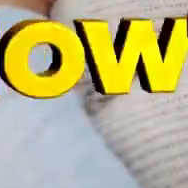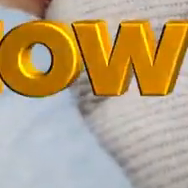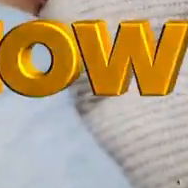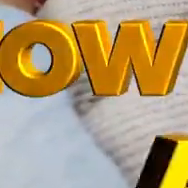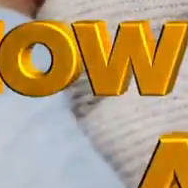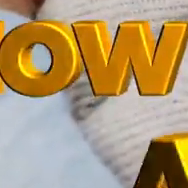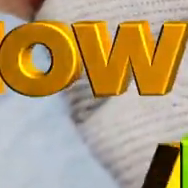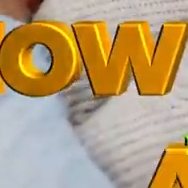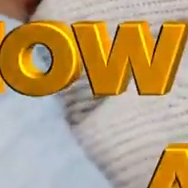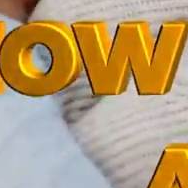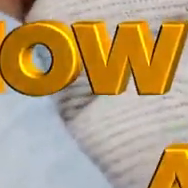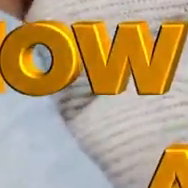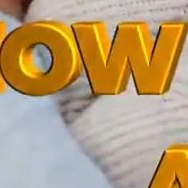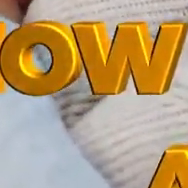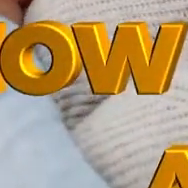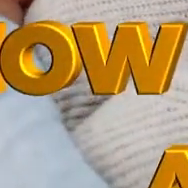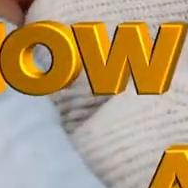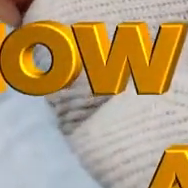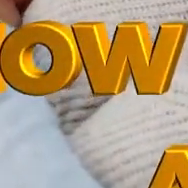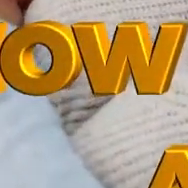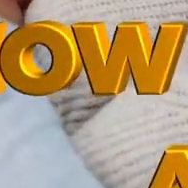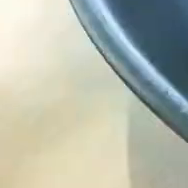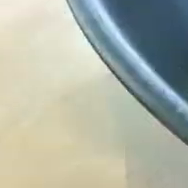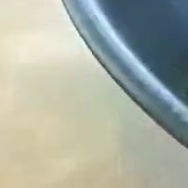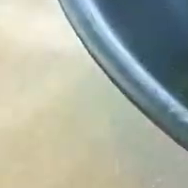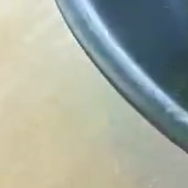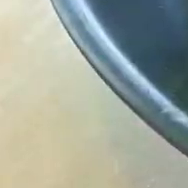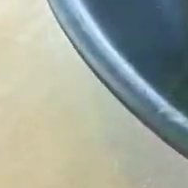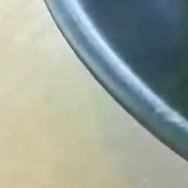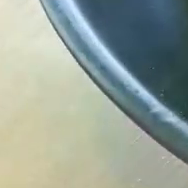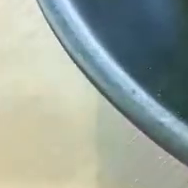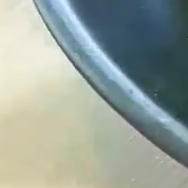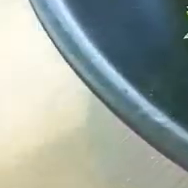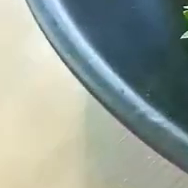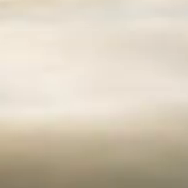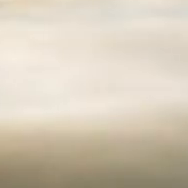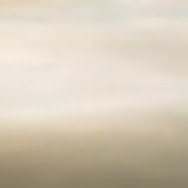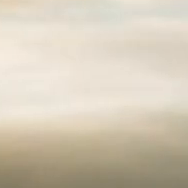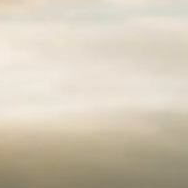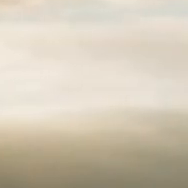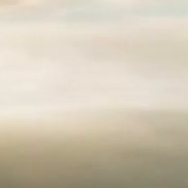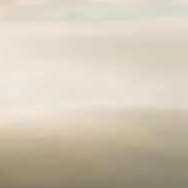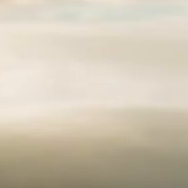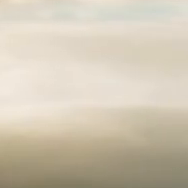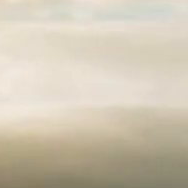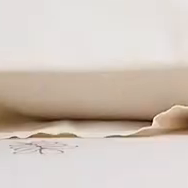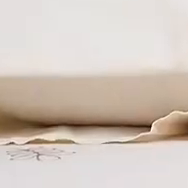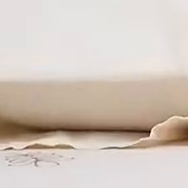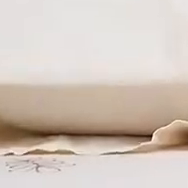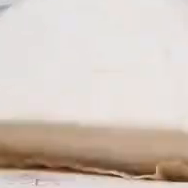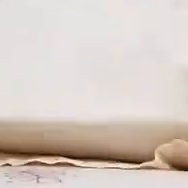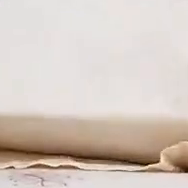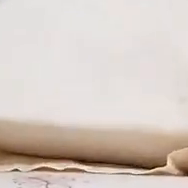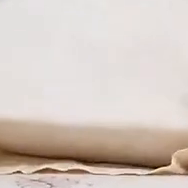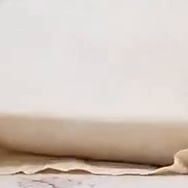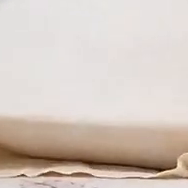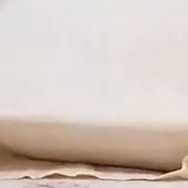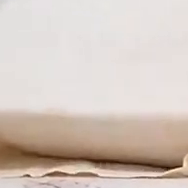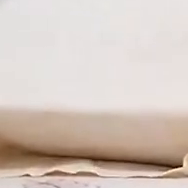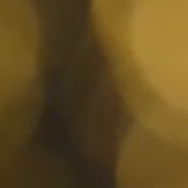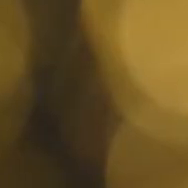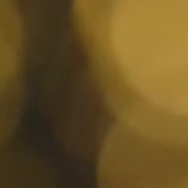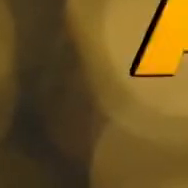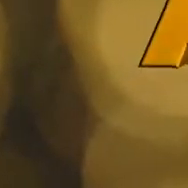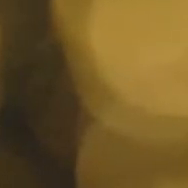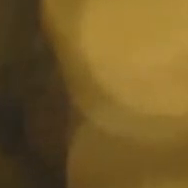healthier life during these critical times? Eating the right foods, exercising, getting enough sleep,